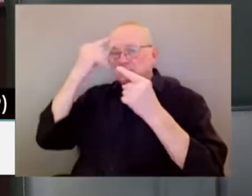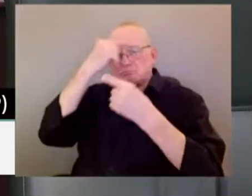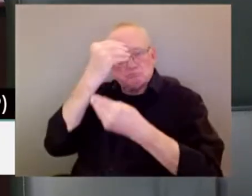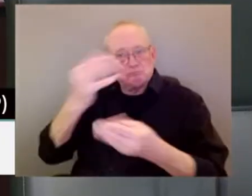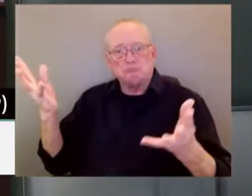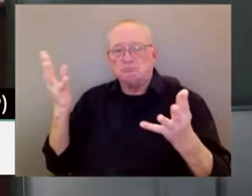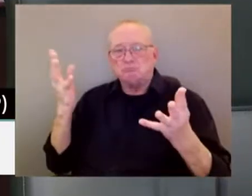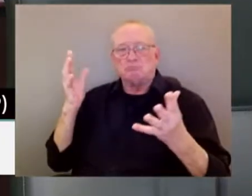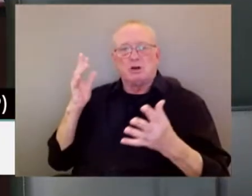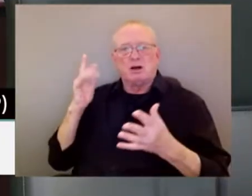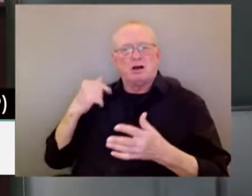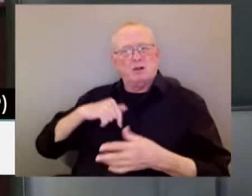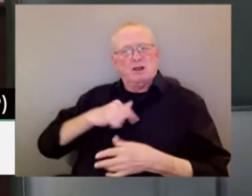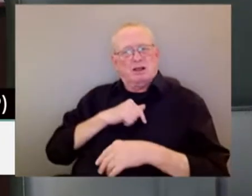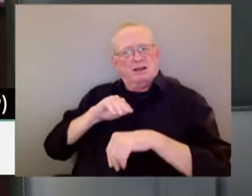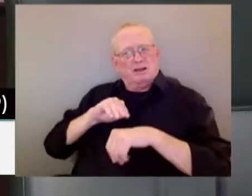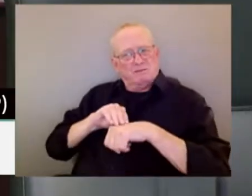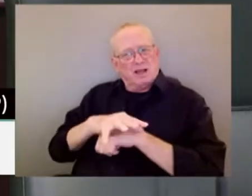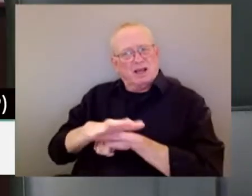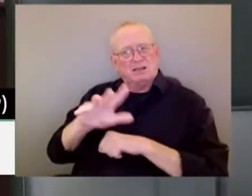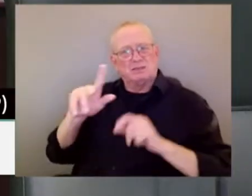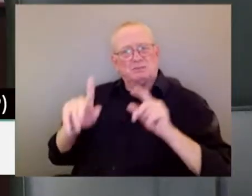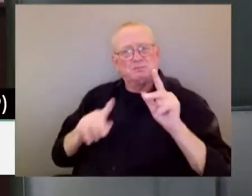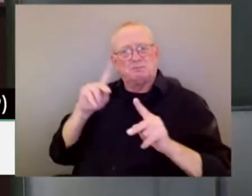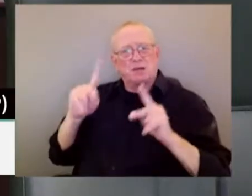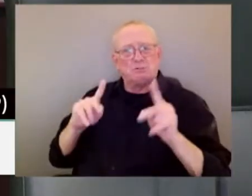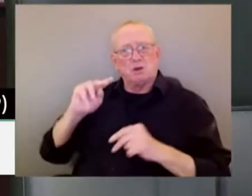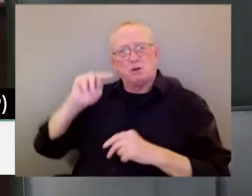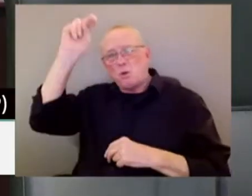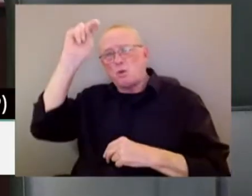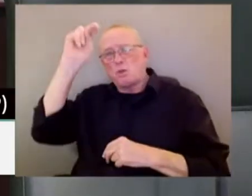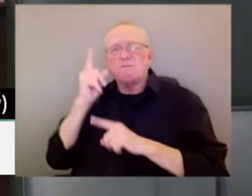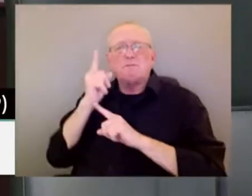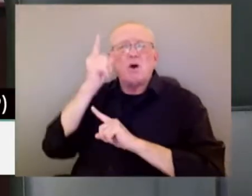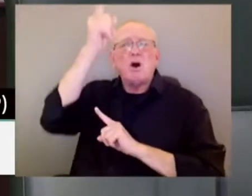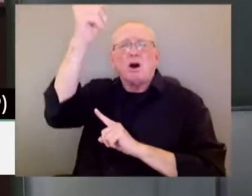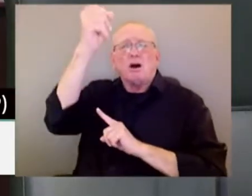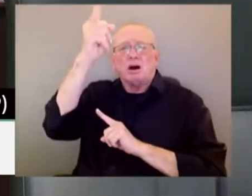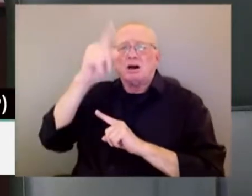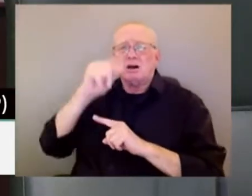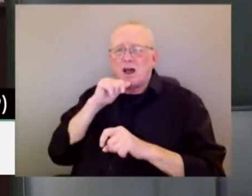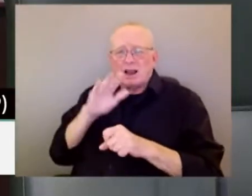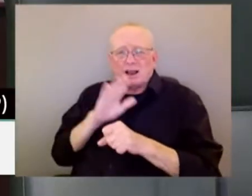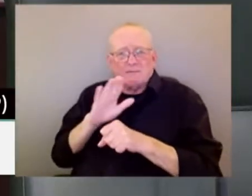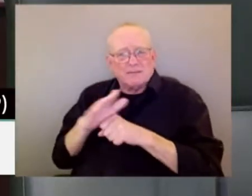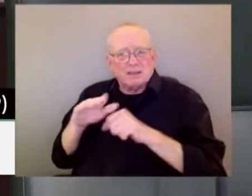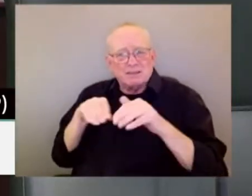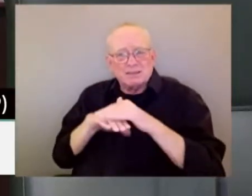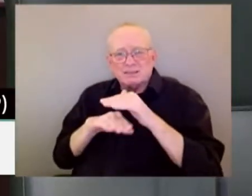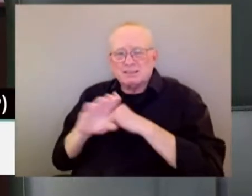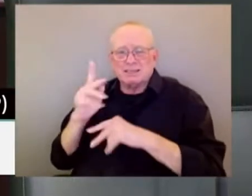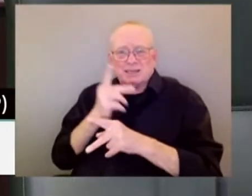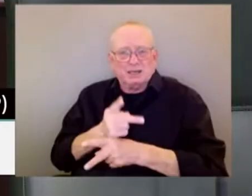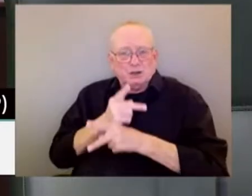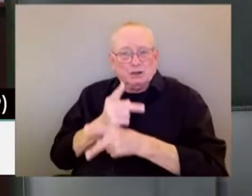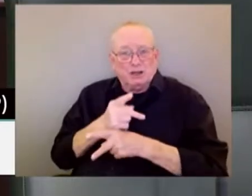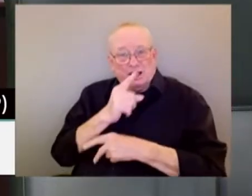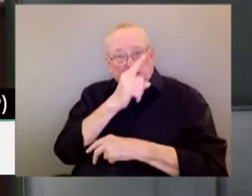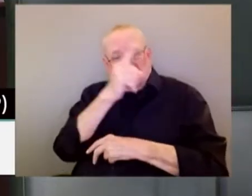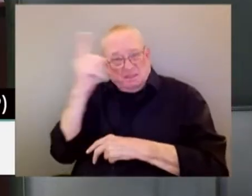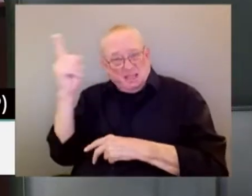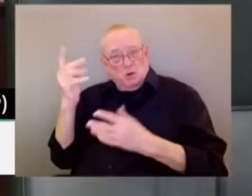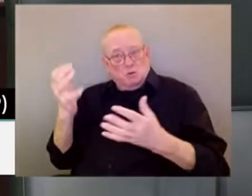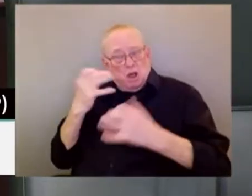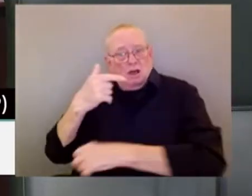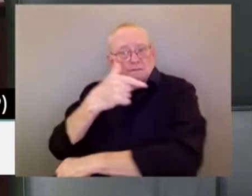have less choices of care nearby. Rural Albertans who want to get vaccinated need options, not American-style health care.